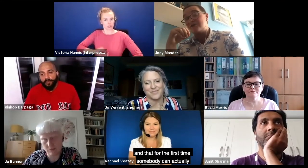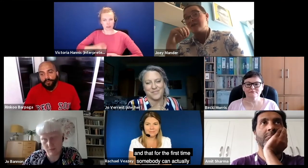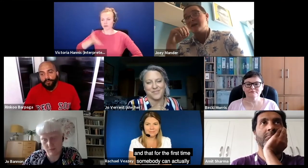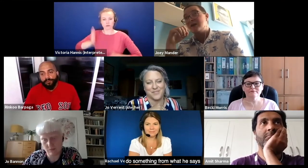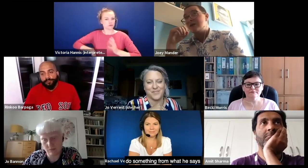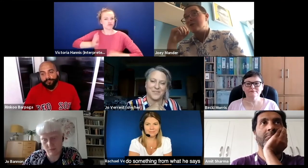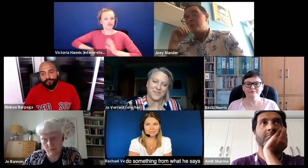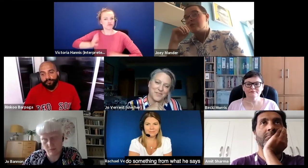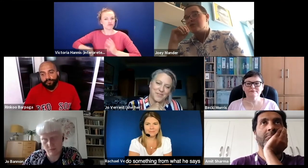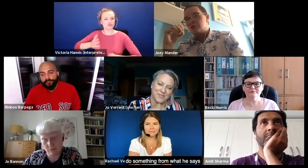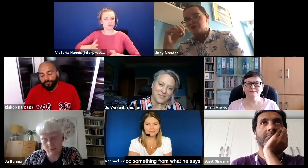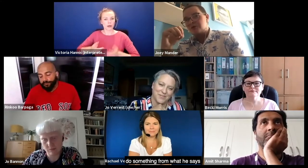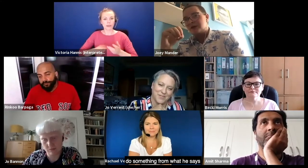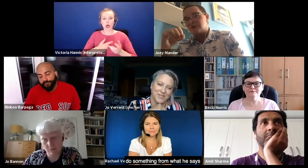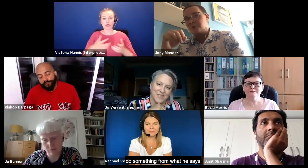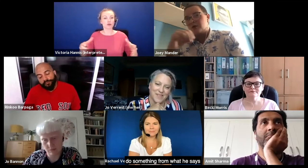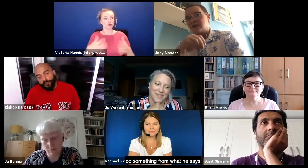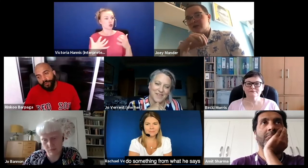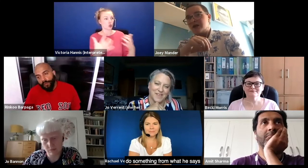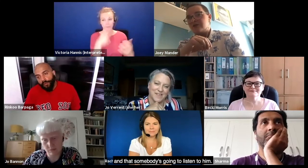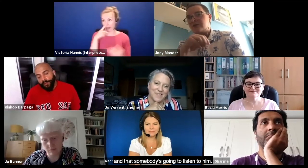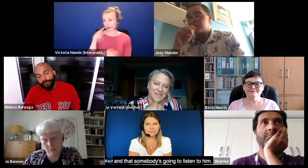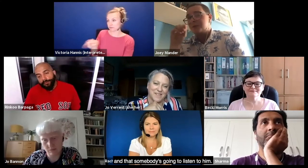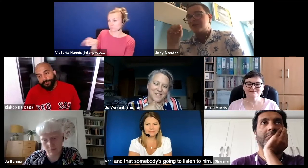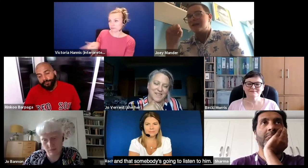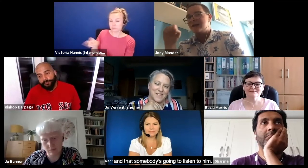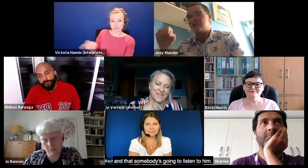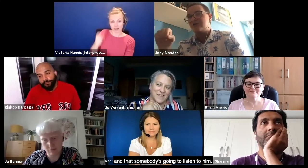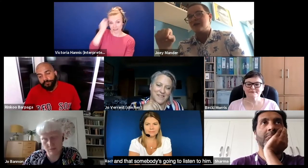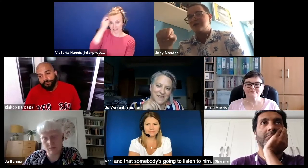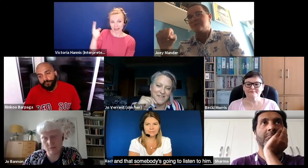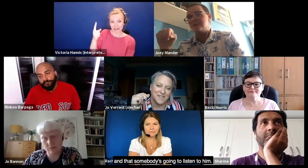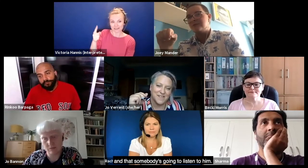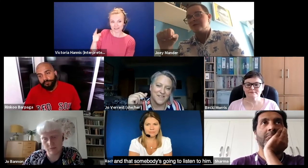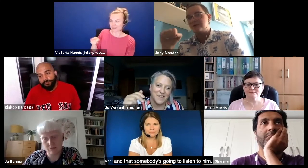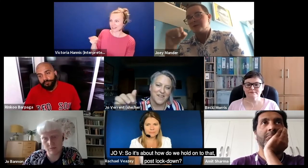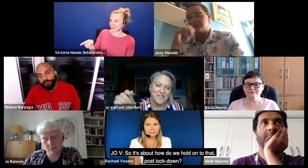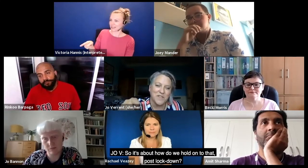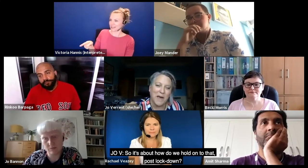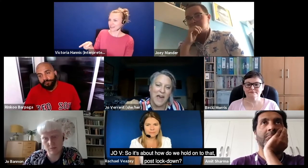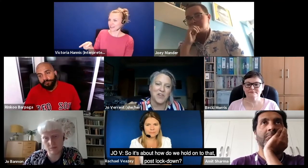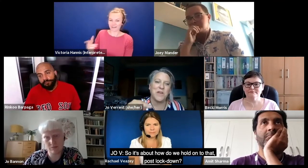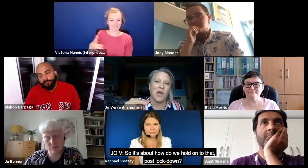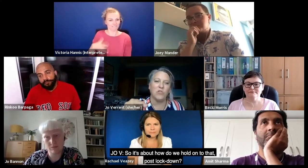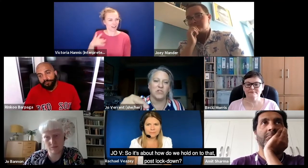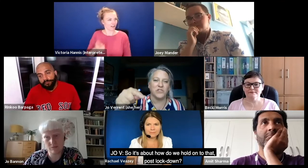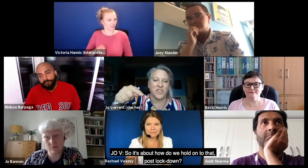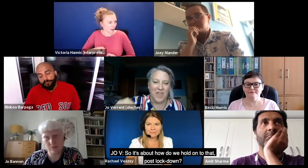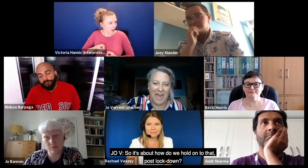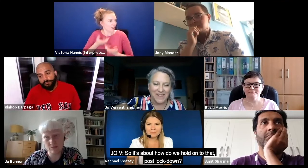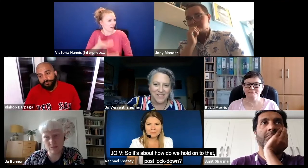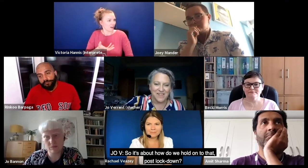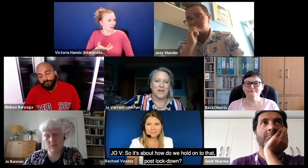can actually do something from what he says, and that somebody's going to listen to him. So it's about how do we hold on